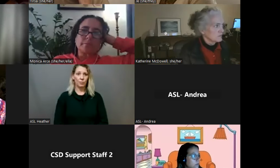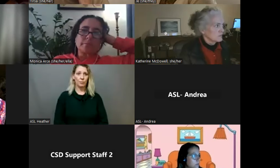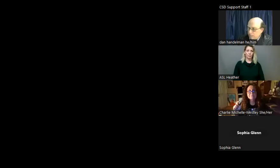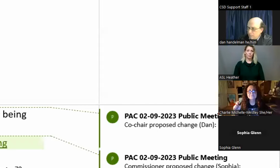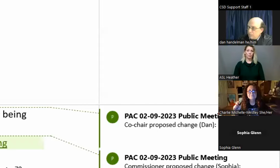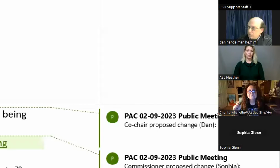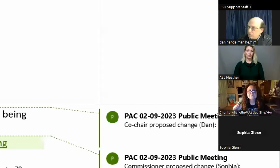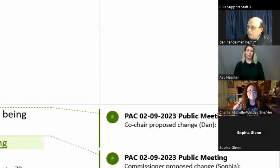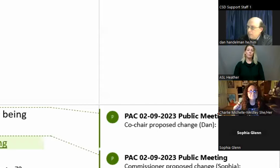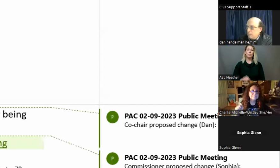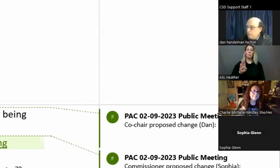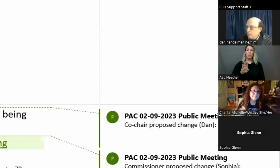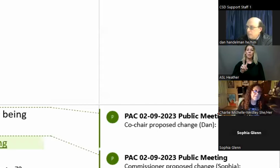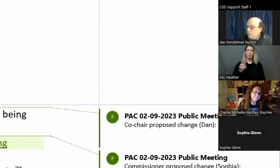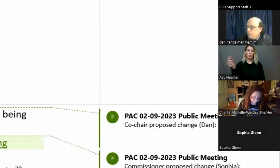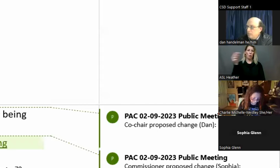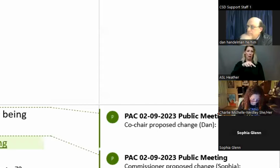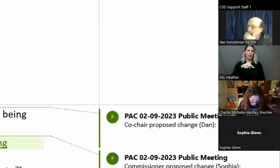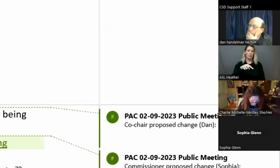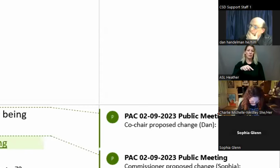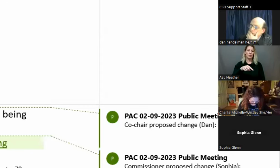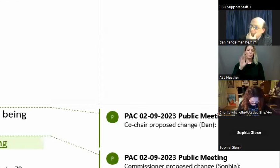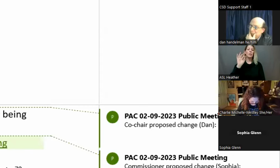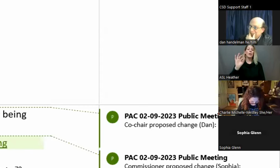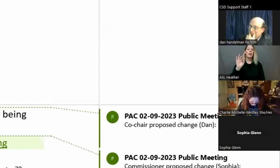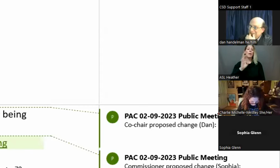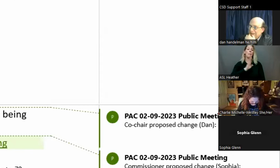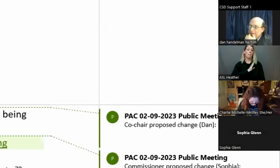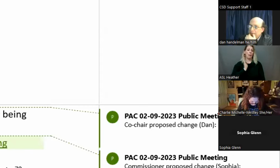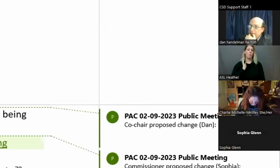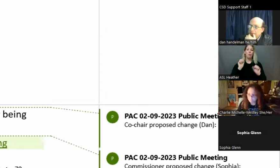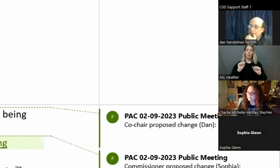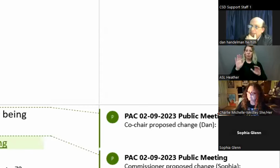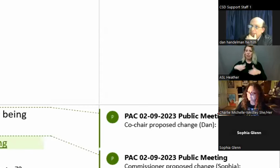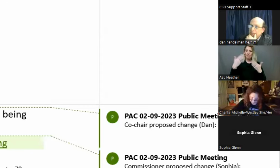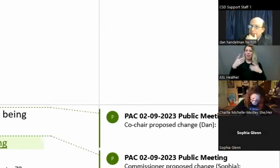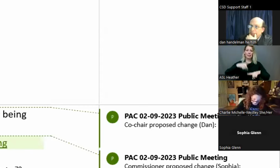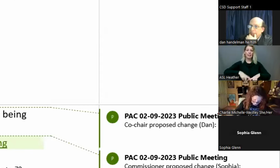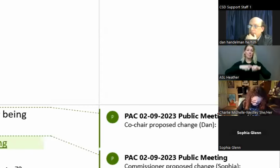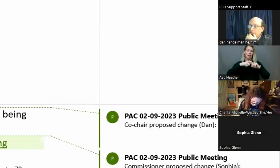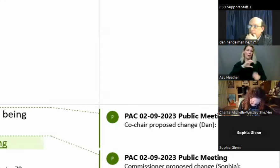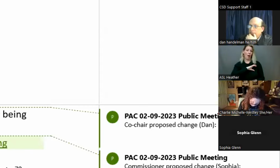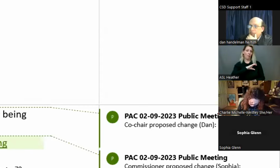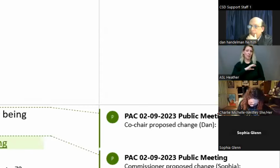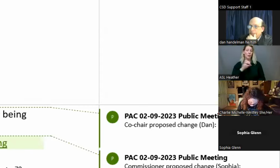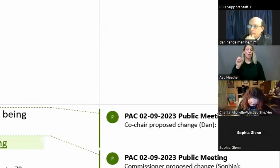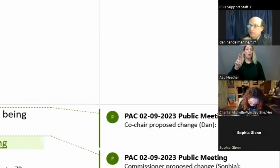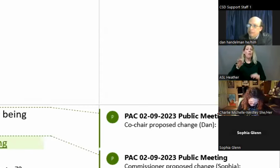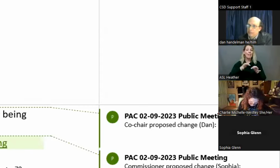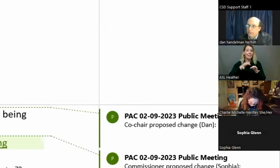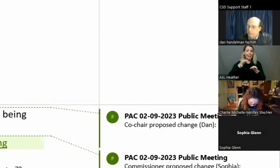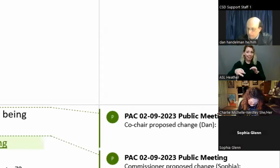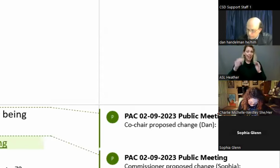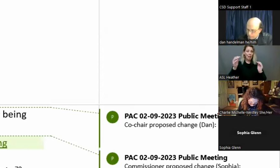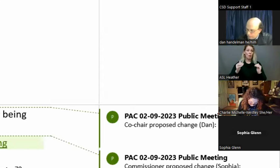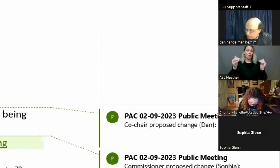And staff shares, yep. Okay, the board can recommend suspending an officer or delaying promotion